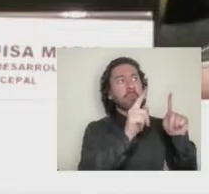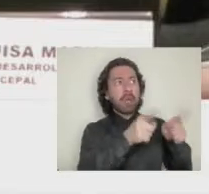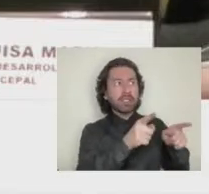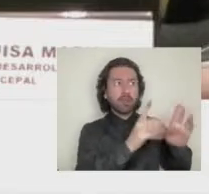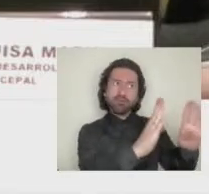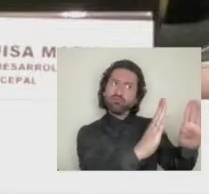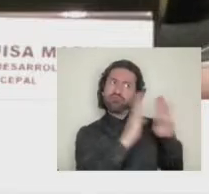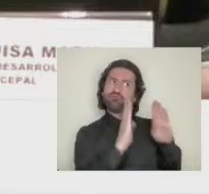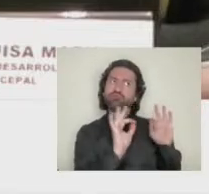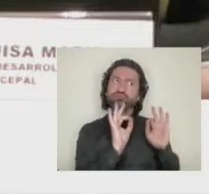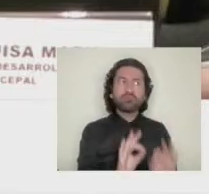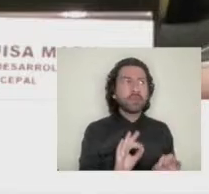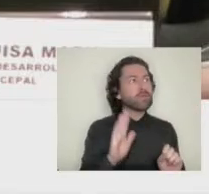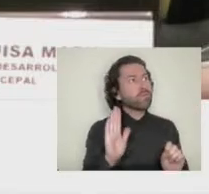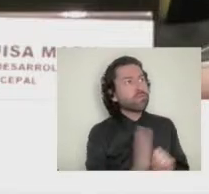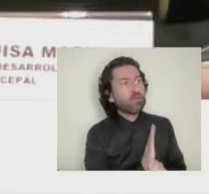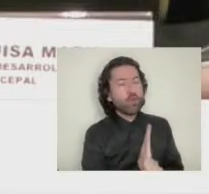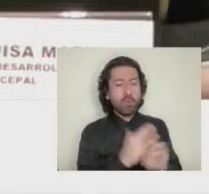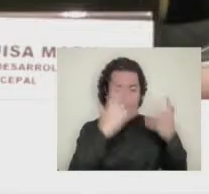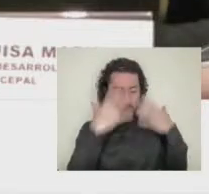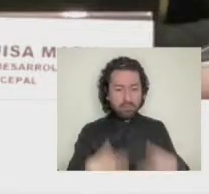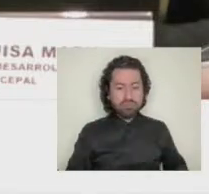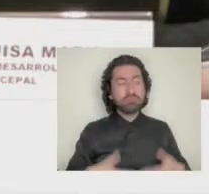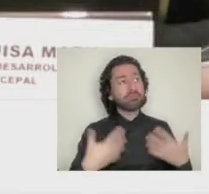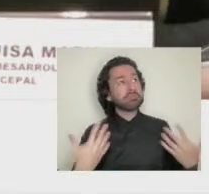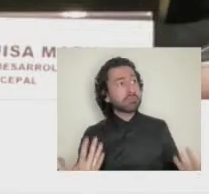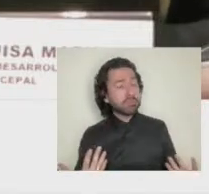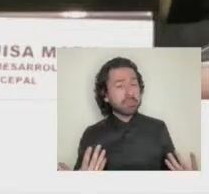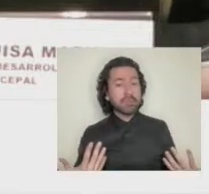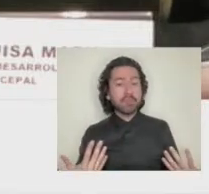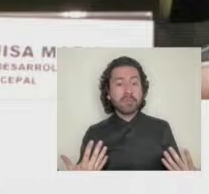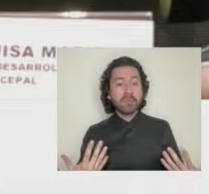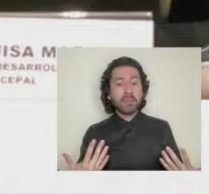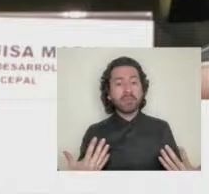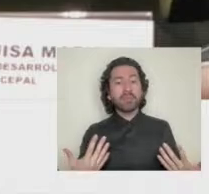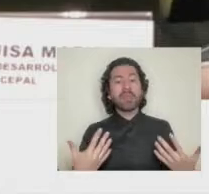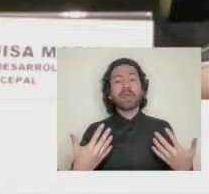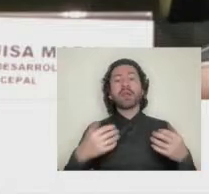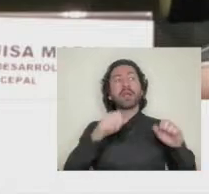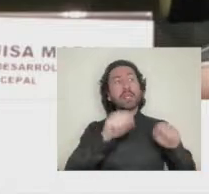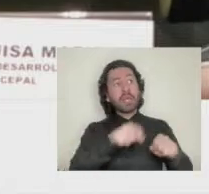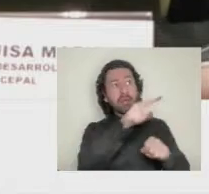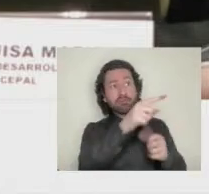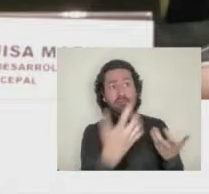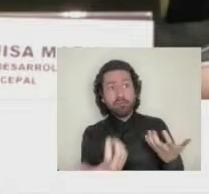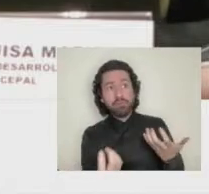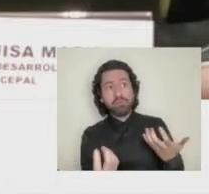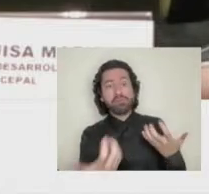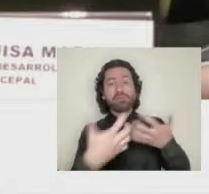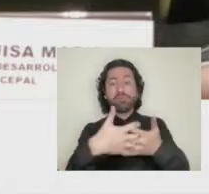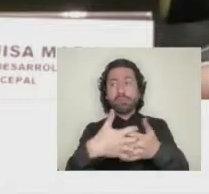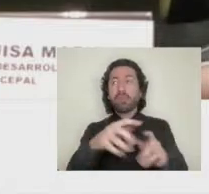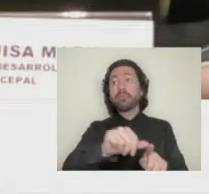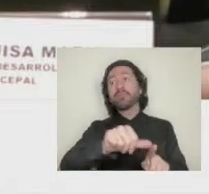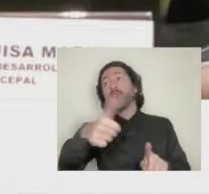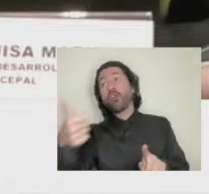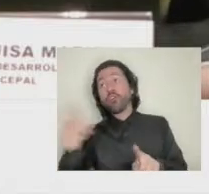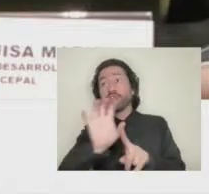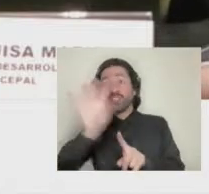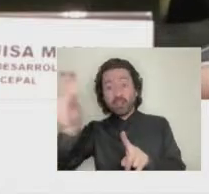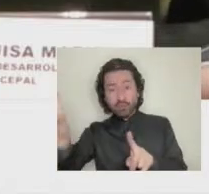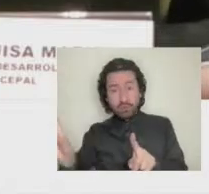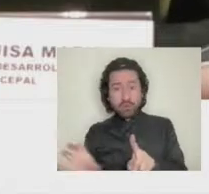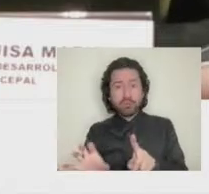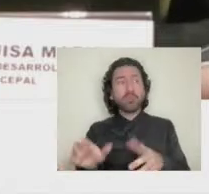Also, we foster a comprehensive or integral health systems, and that